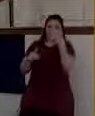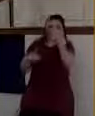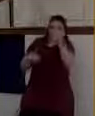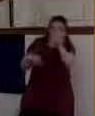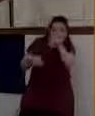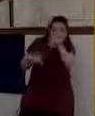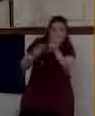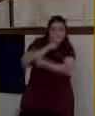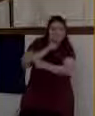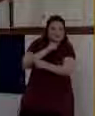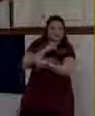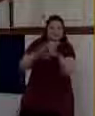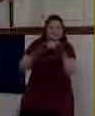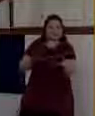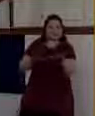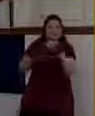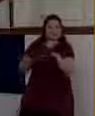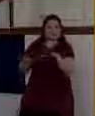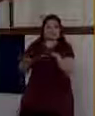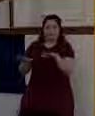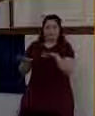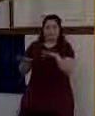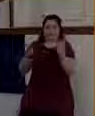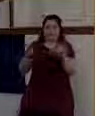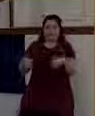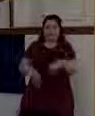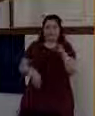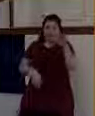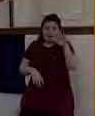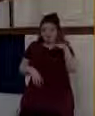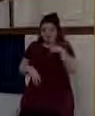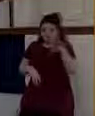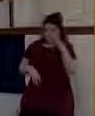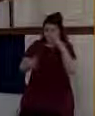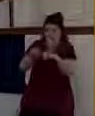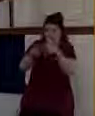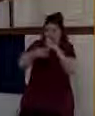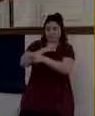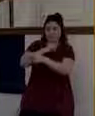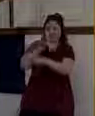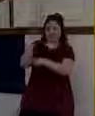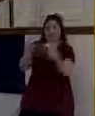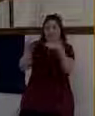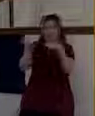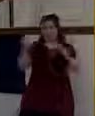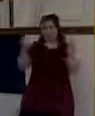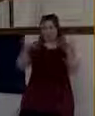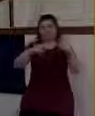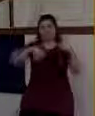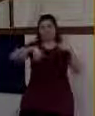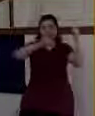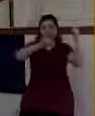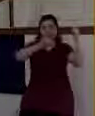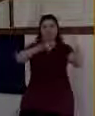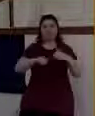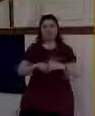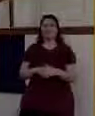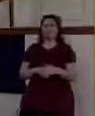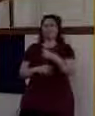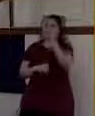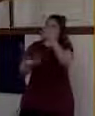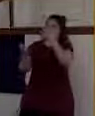linger. Be quick to obey. God, you know what he wants from us? He wants radical obedience. He wants us to do what he